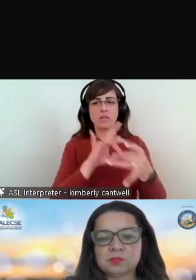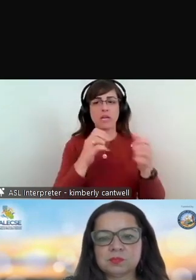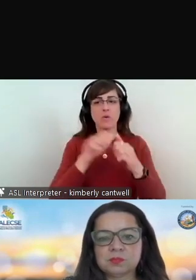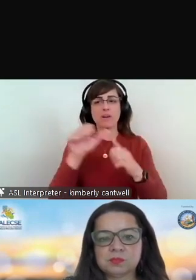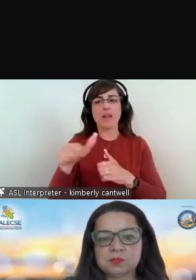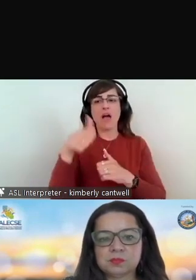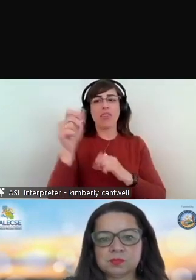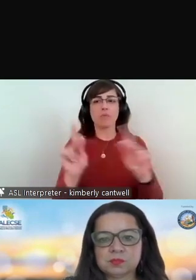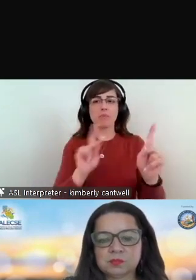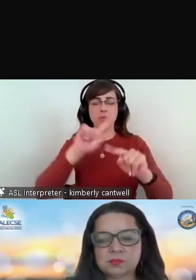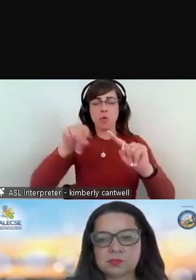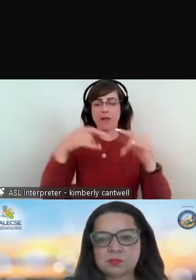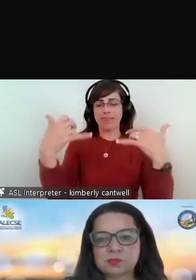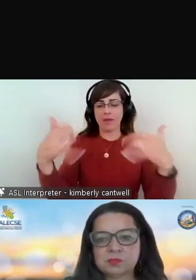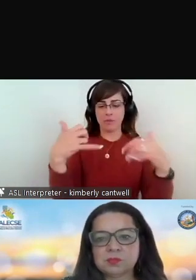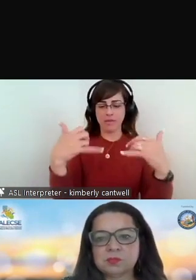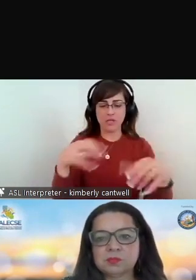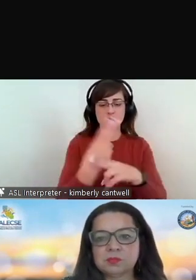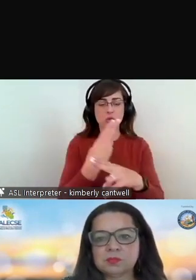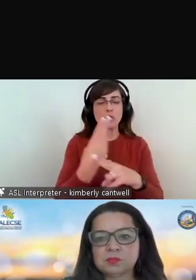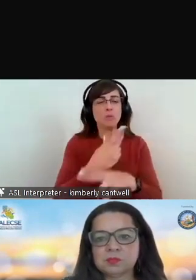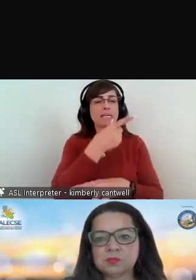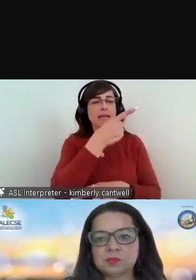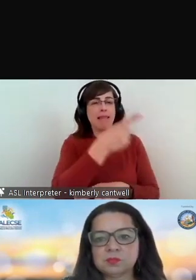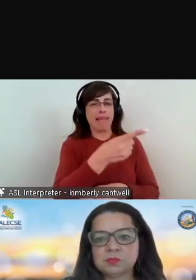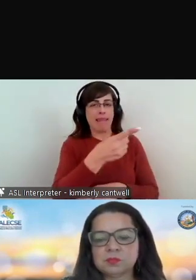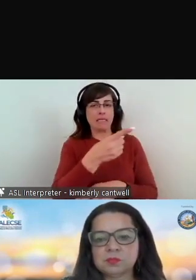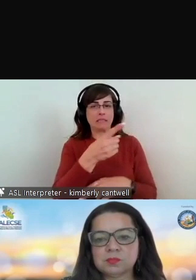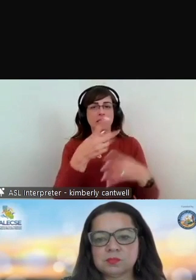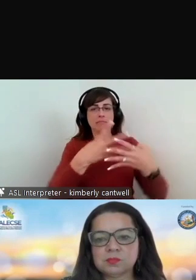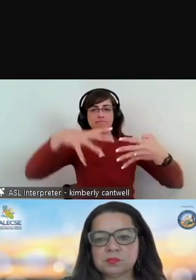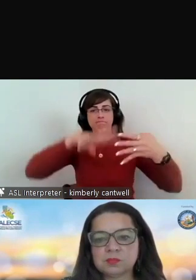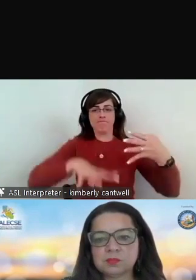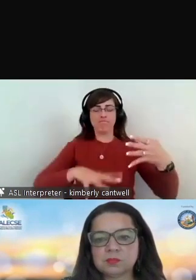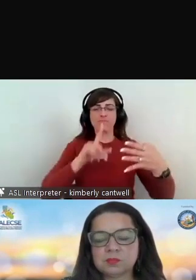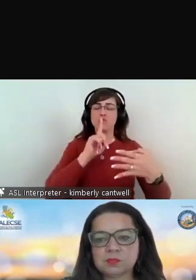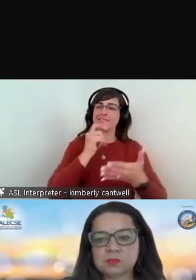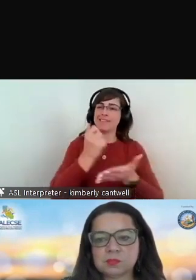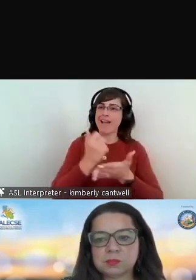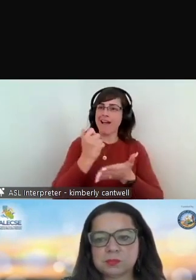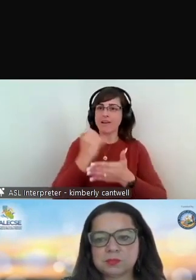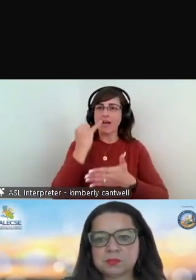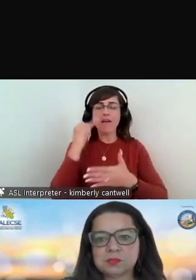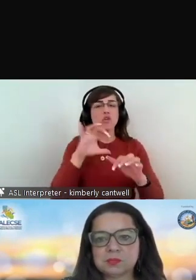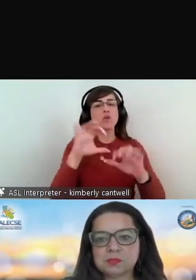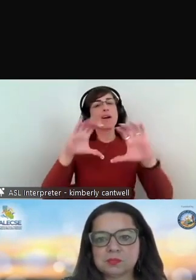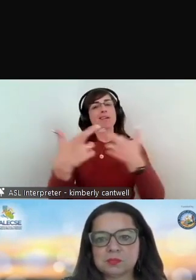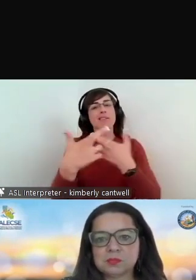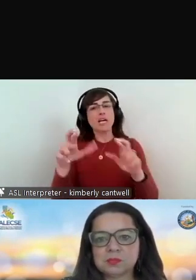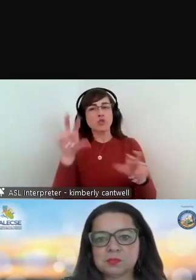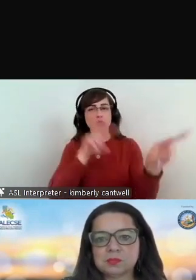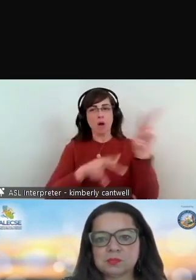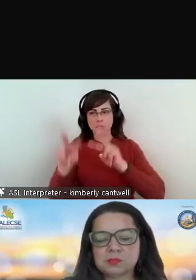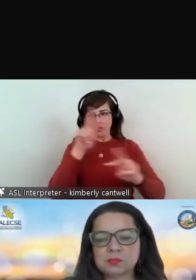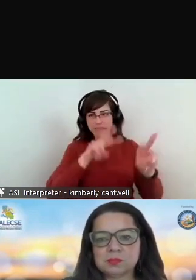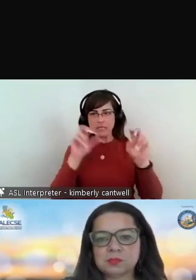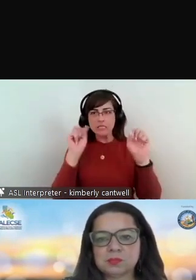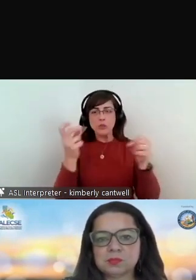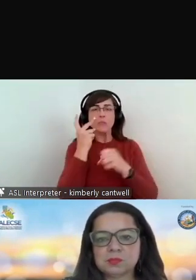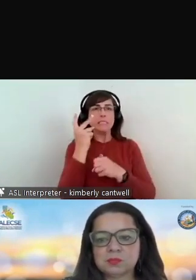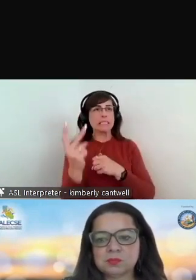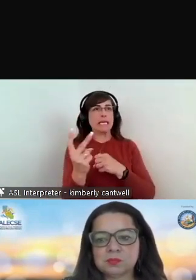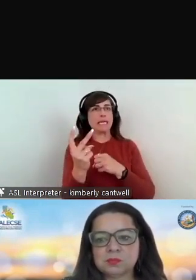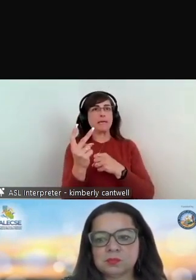others when they're playing. So using this framework is really helpful if you're doing like a classroom observation. You can